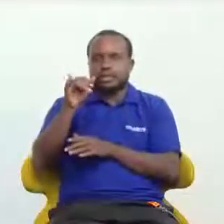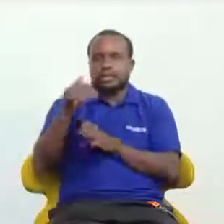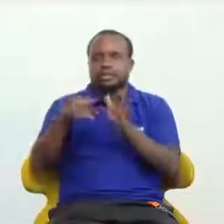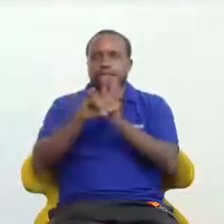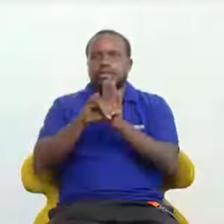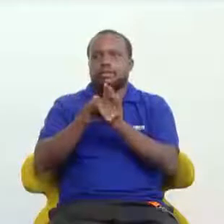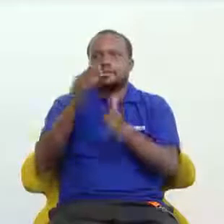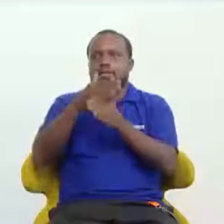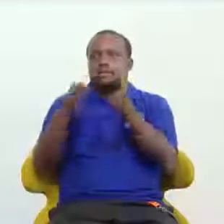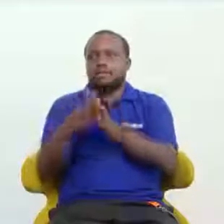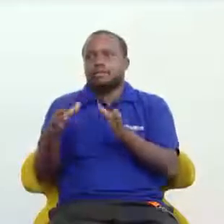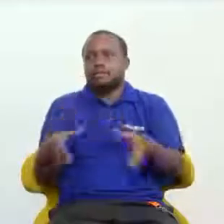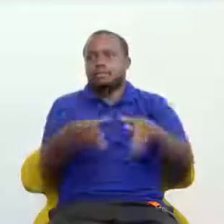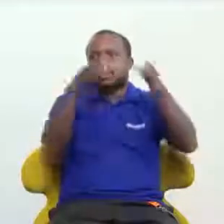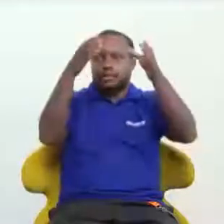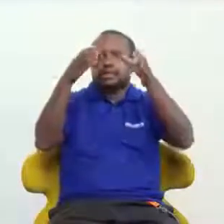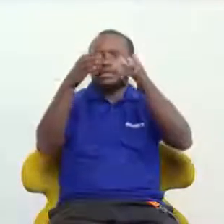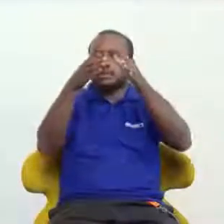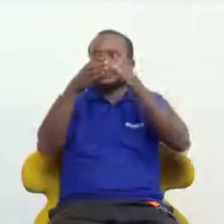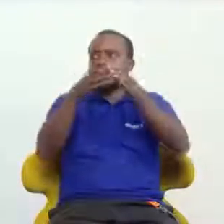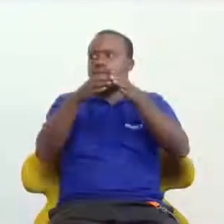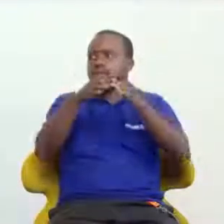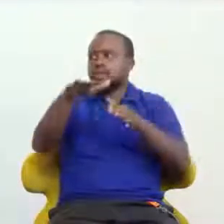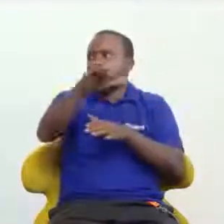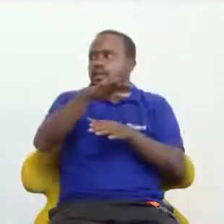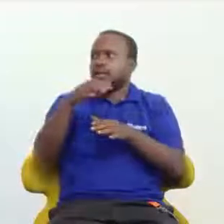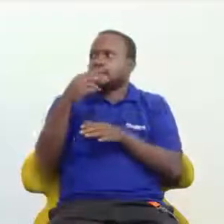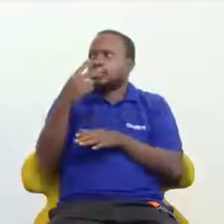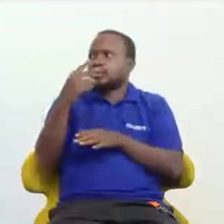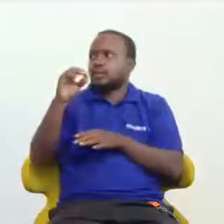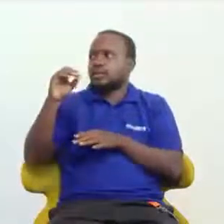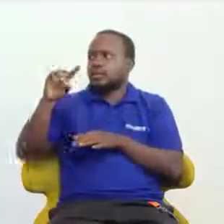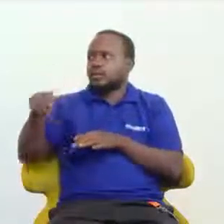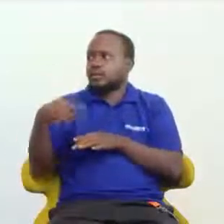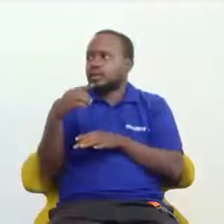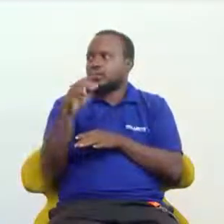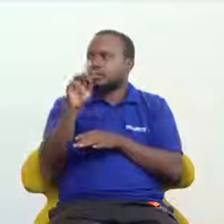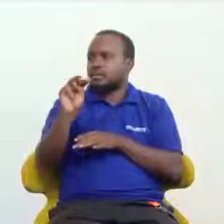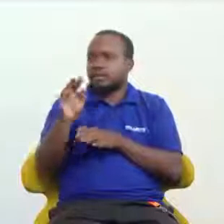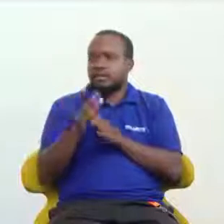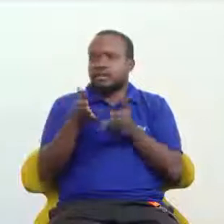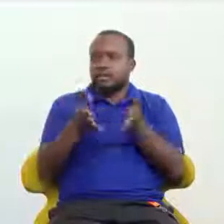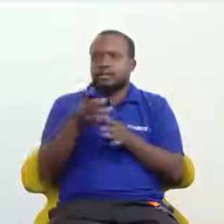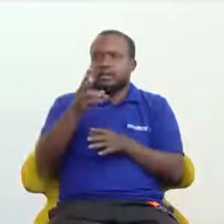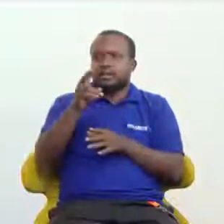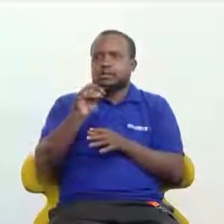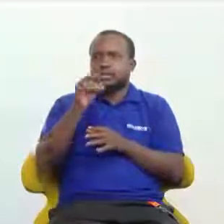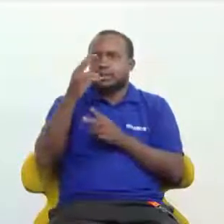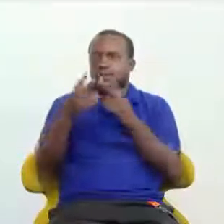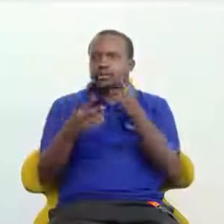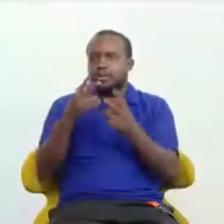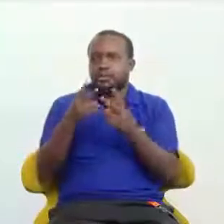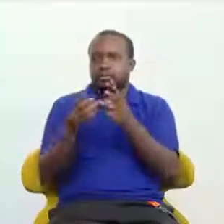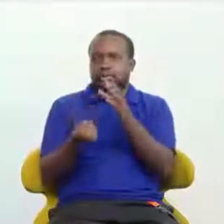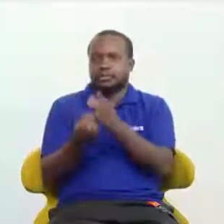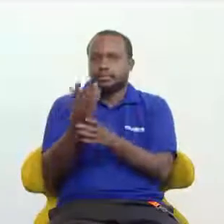has mapped over 200,000 kilometers. And in 2022, we announced a new development site here in